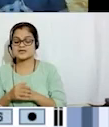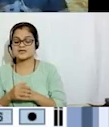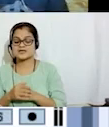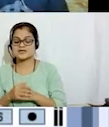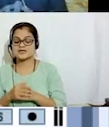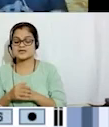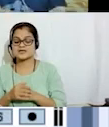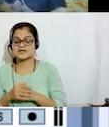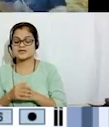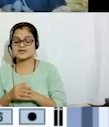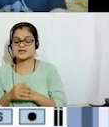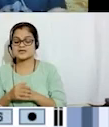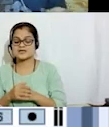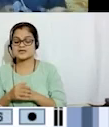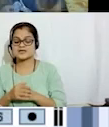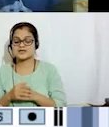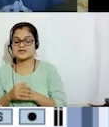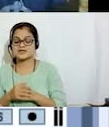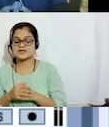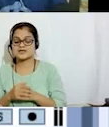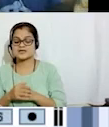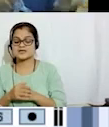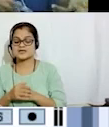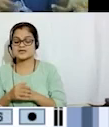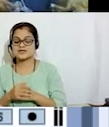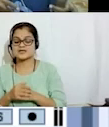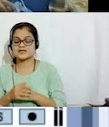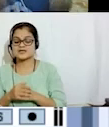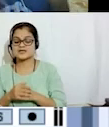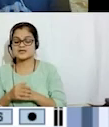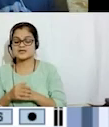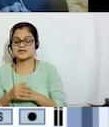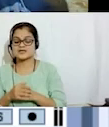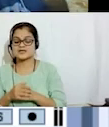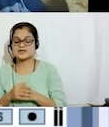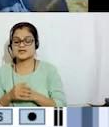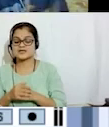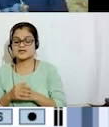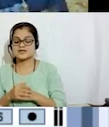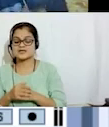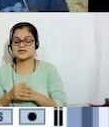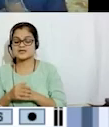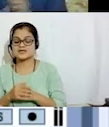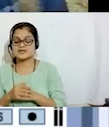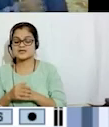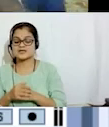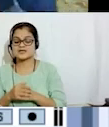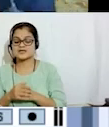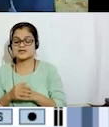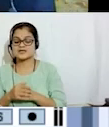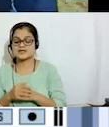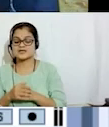was pretty often. Even when I was working, it felt like okay, am I hearing it here or are people are actually doing